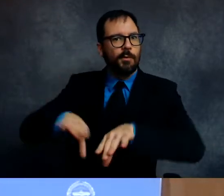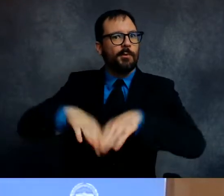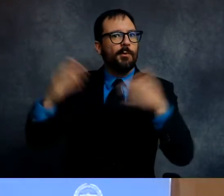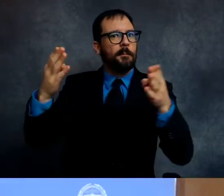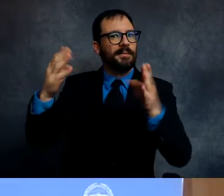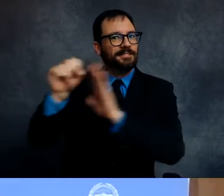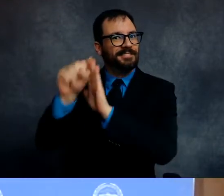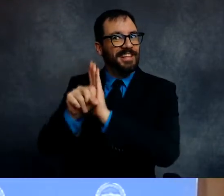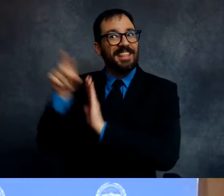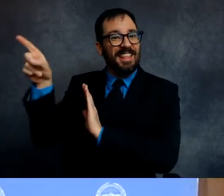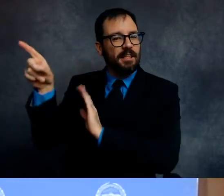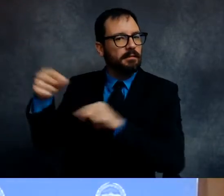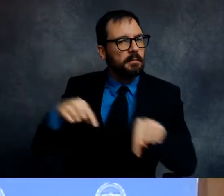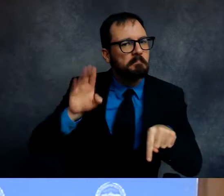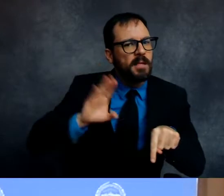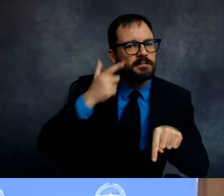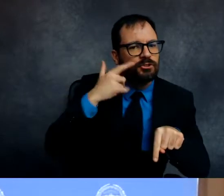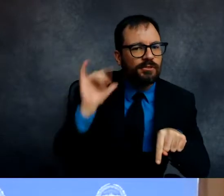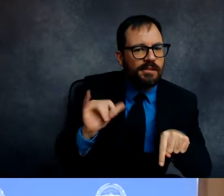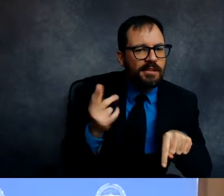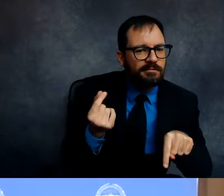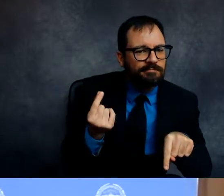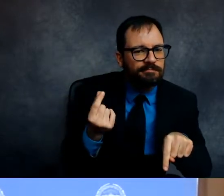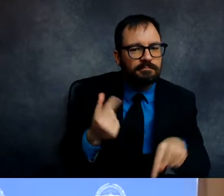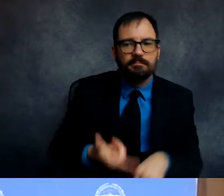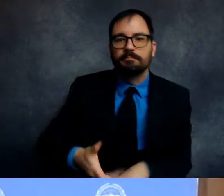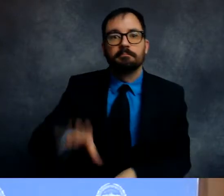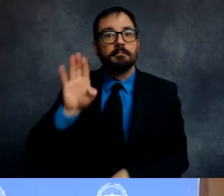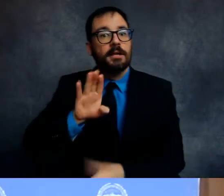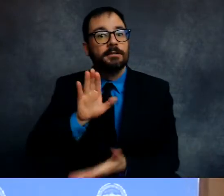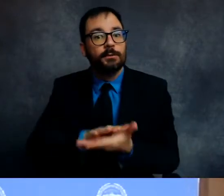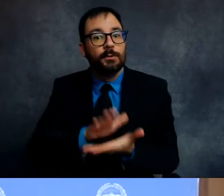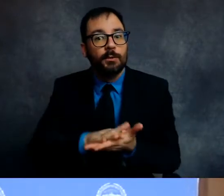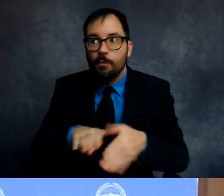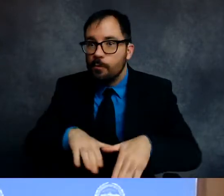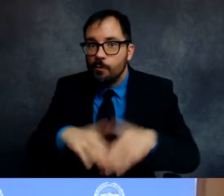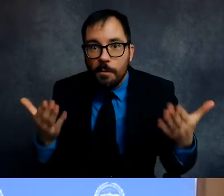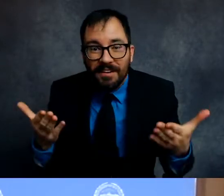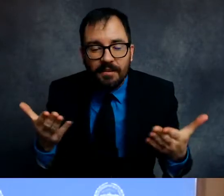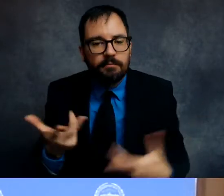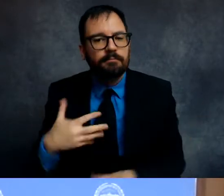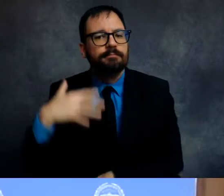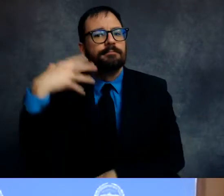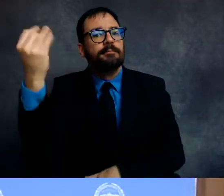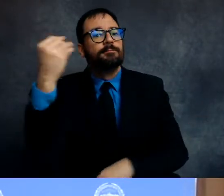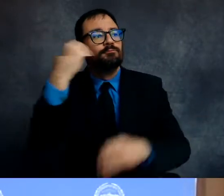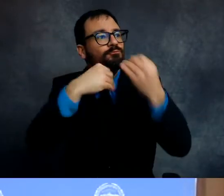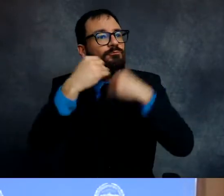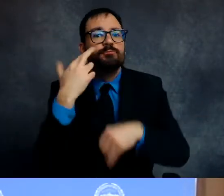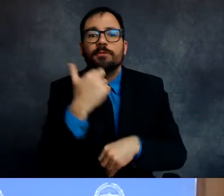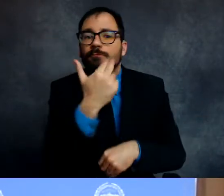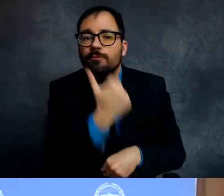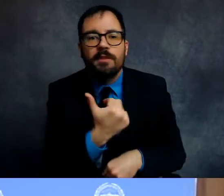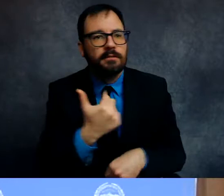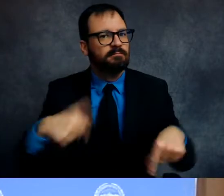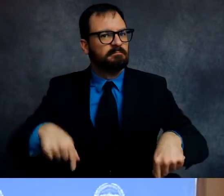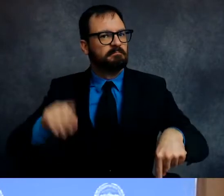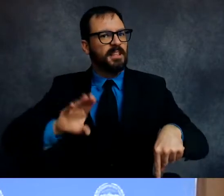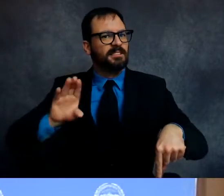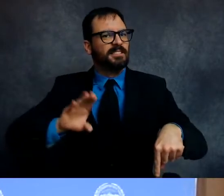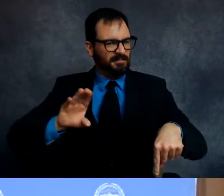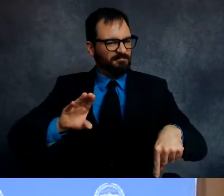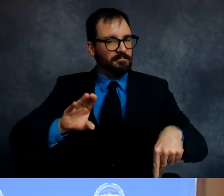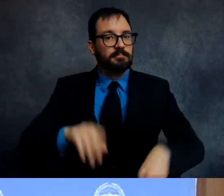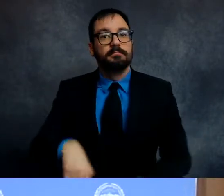vaccine resources that we have. Also, I'm going to talk about Boston's approach to the new steps in the state's reopening plan, as well as